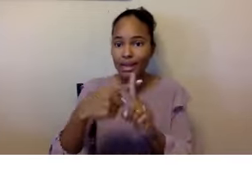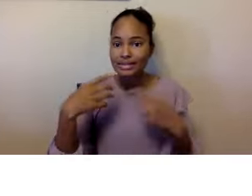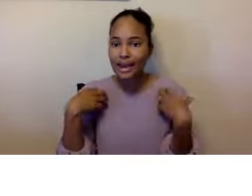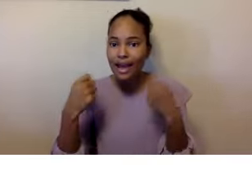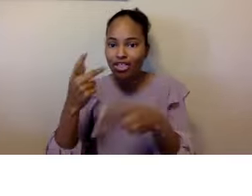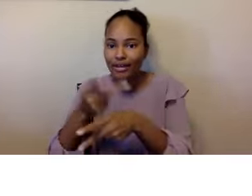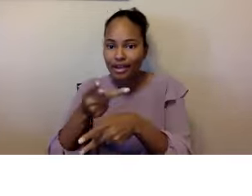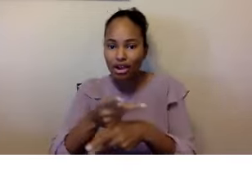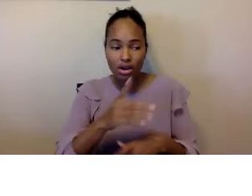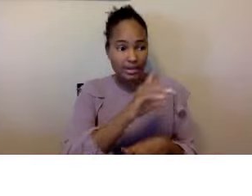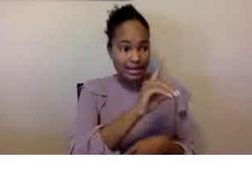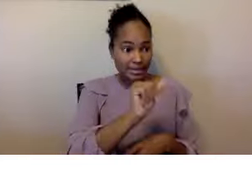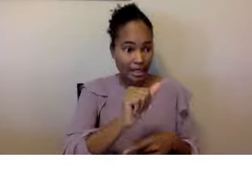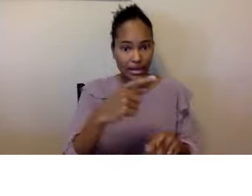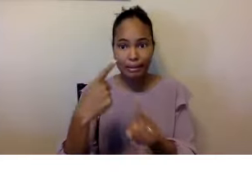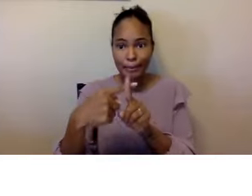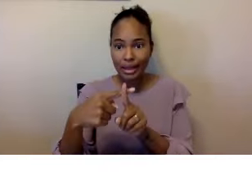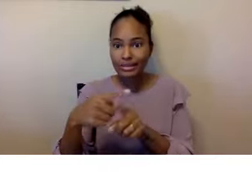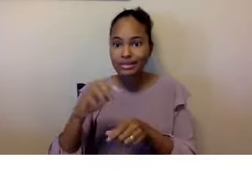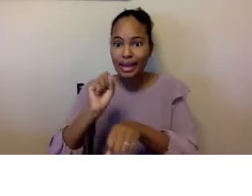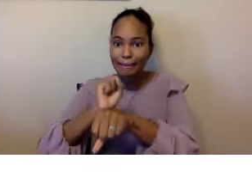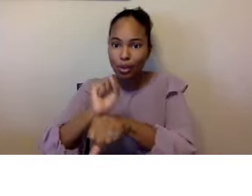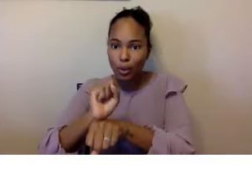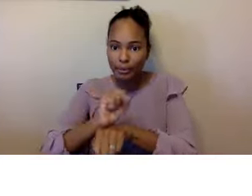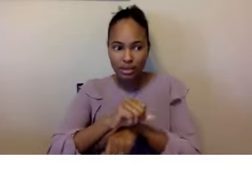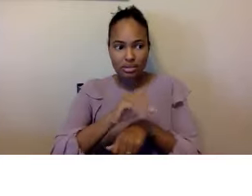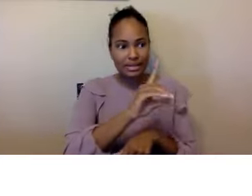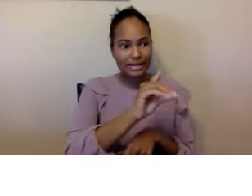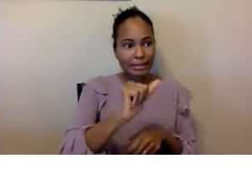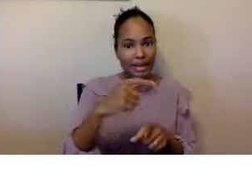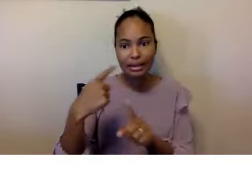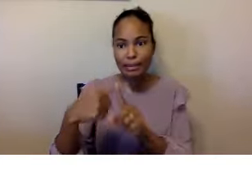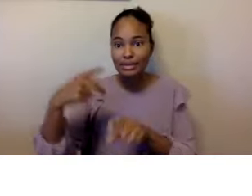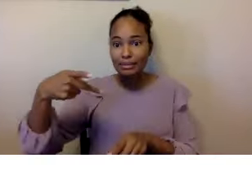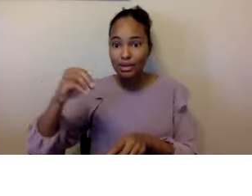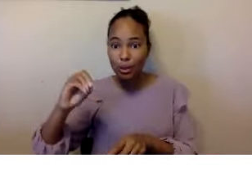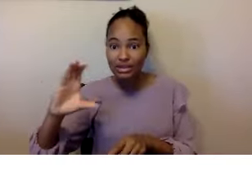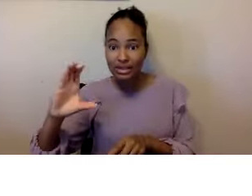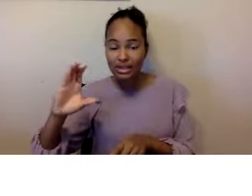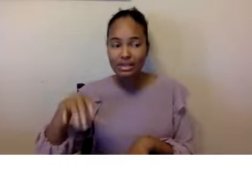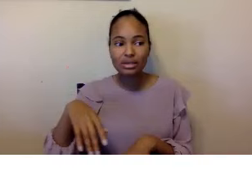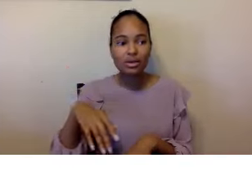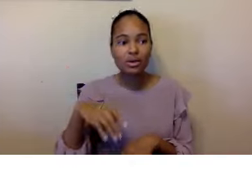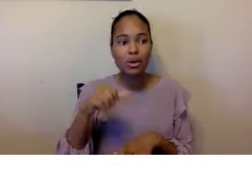employment, being a person of color, being a person with